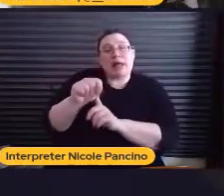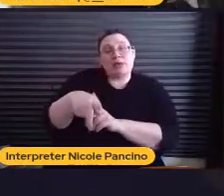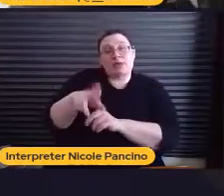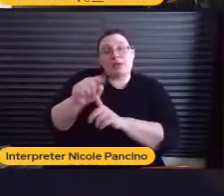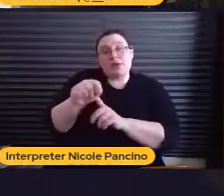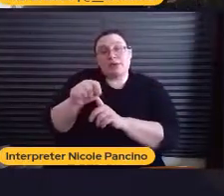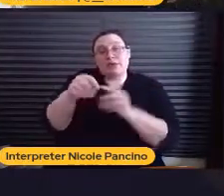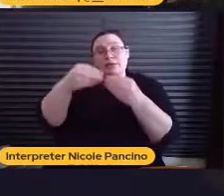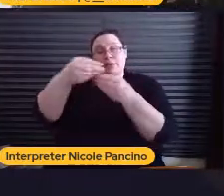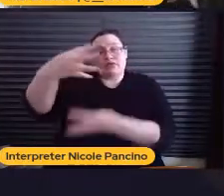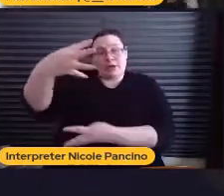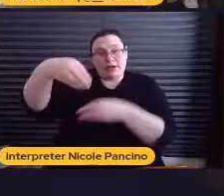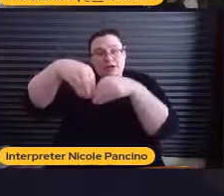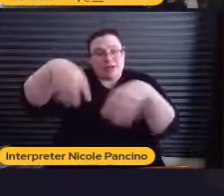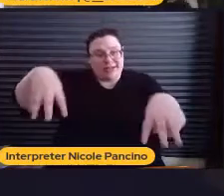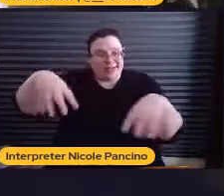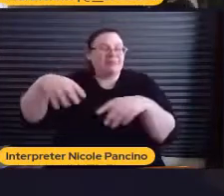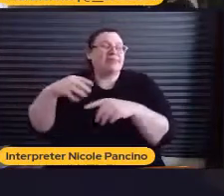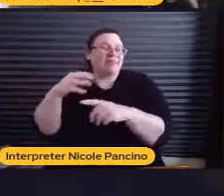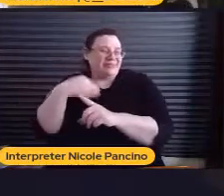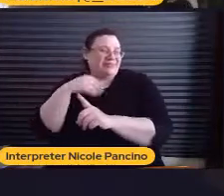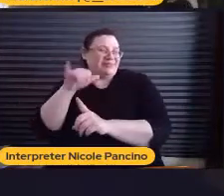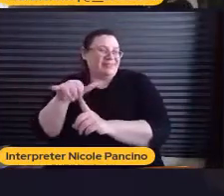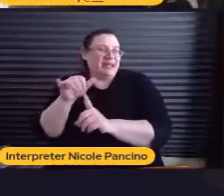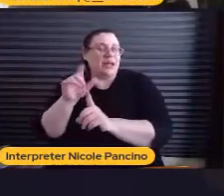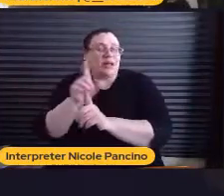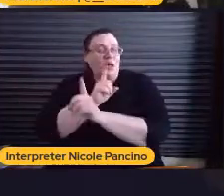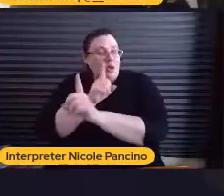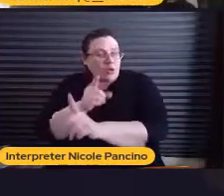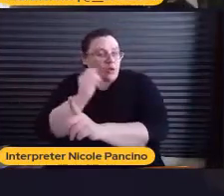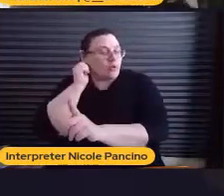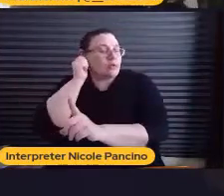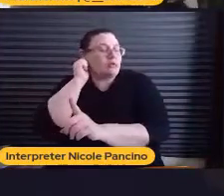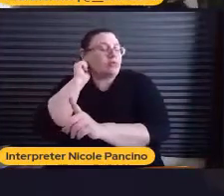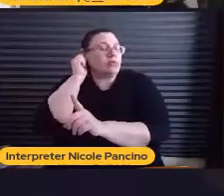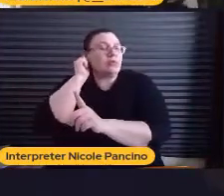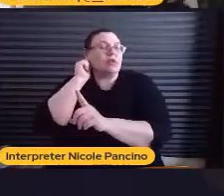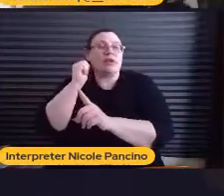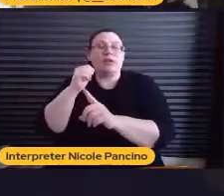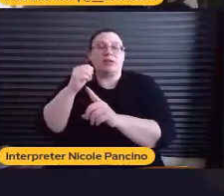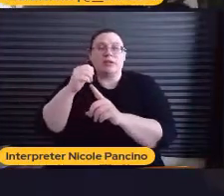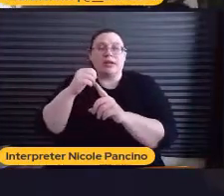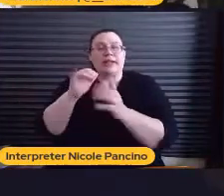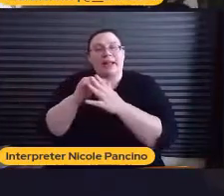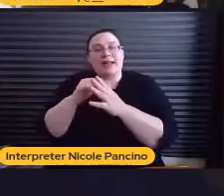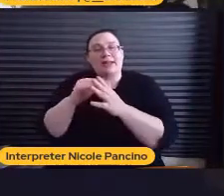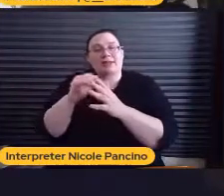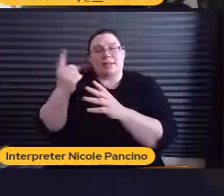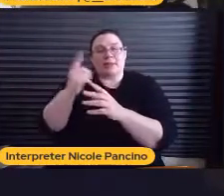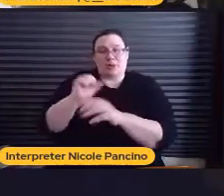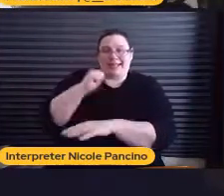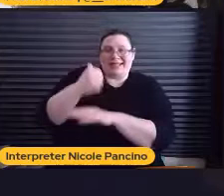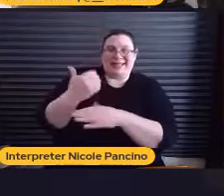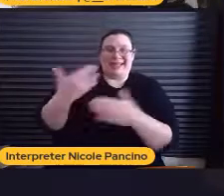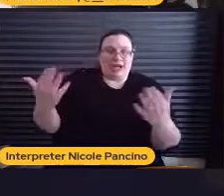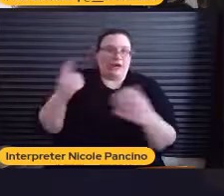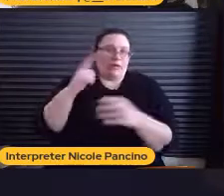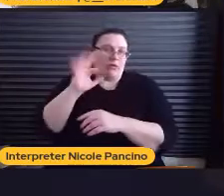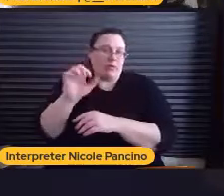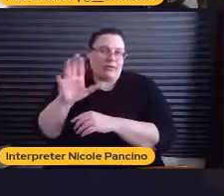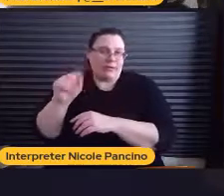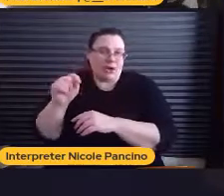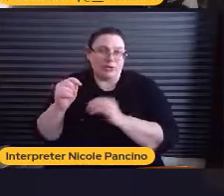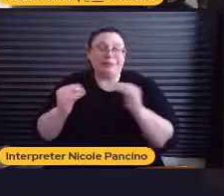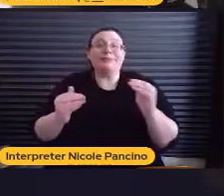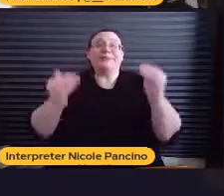where the synthesization will put the files in. That's something you can set here. Then there are